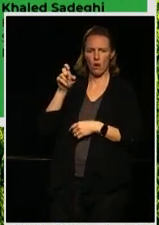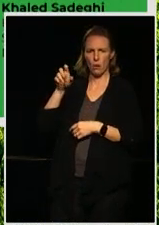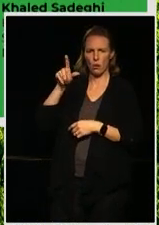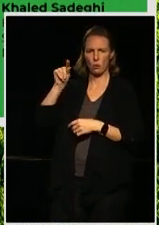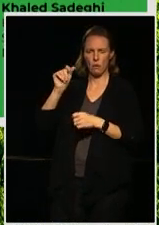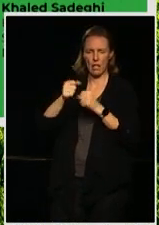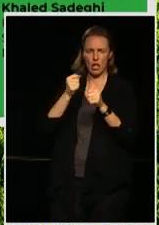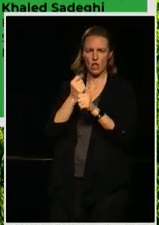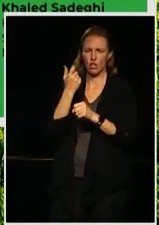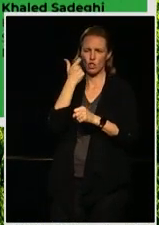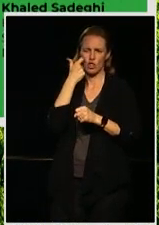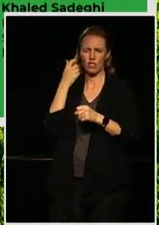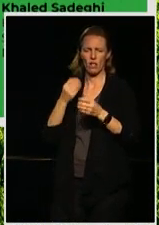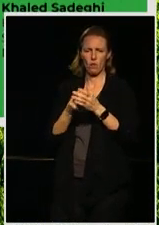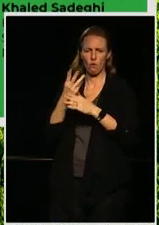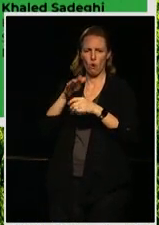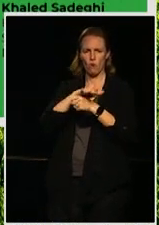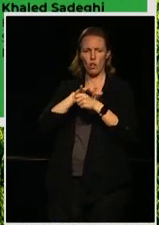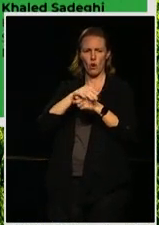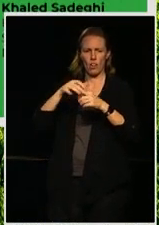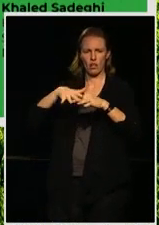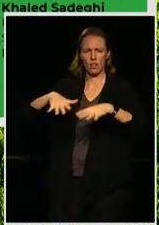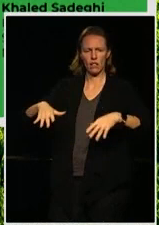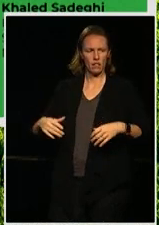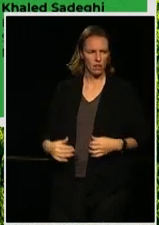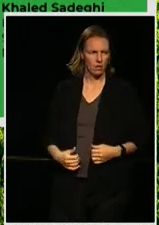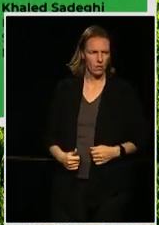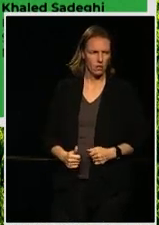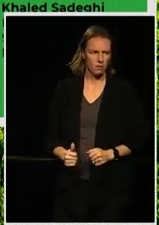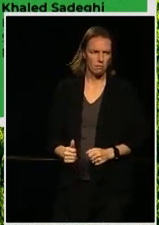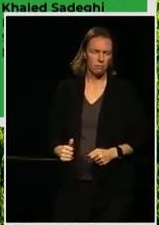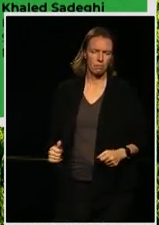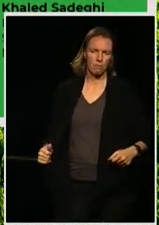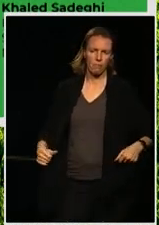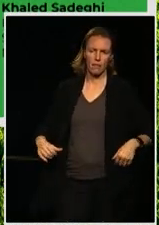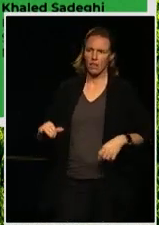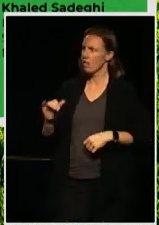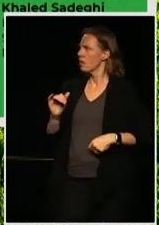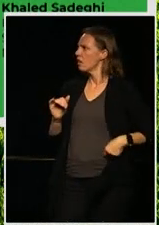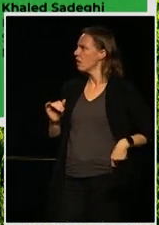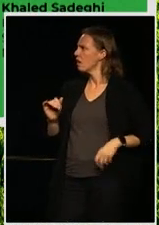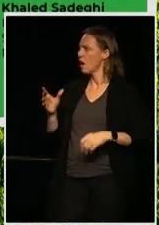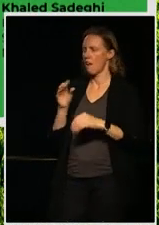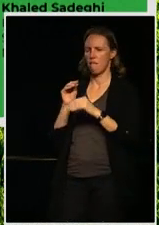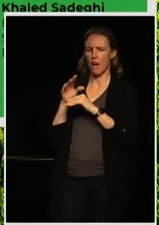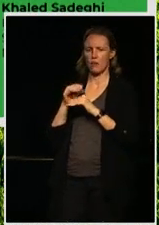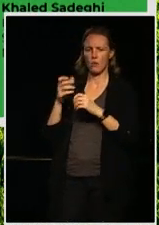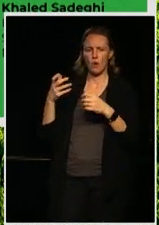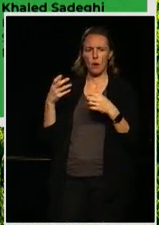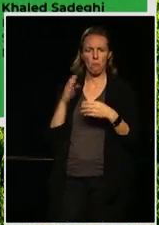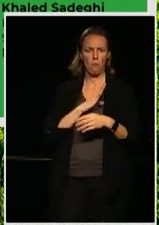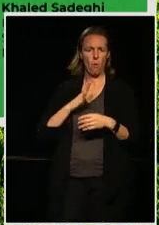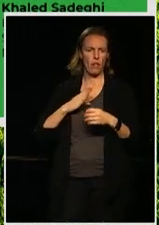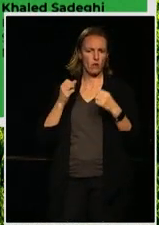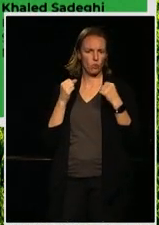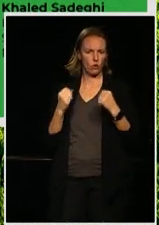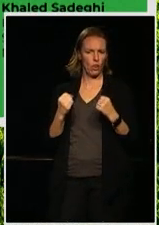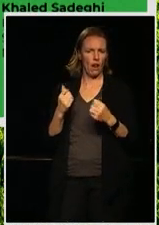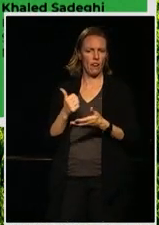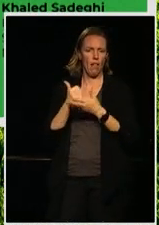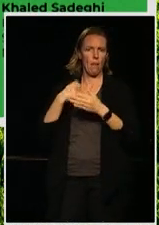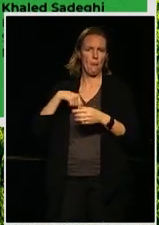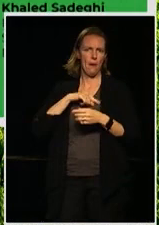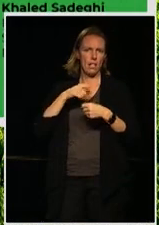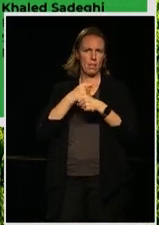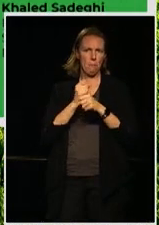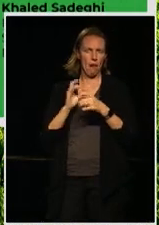experience just in New York region. In order to develop business, our advisory board is stronger as our core team help us to make connection